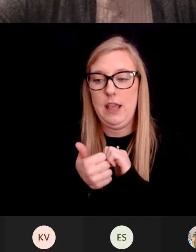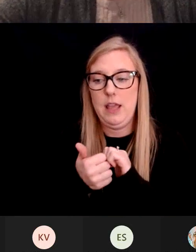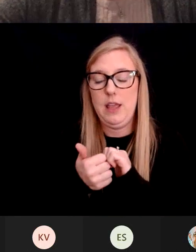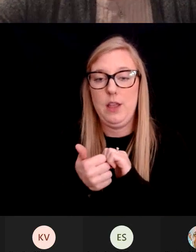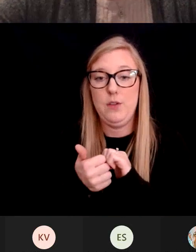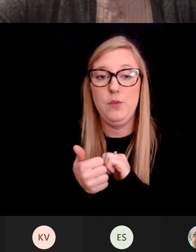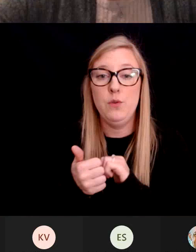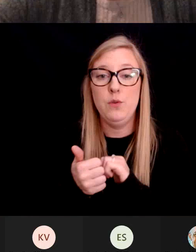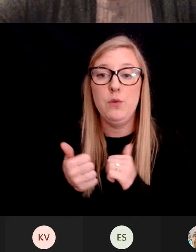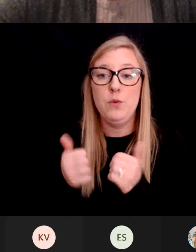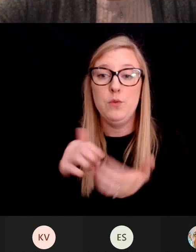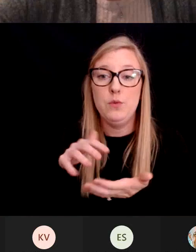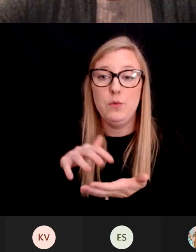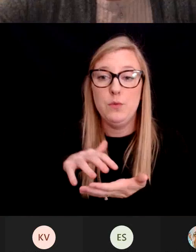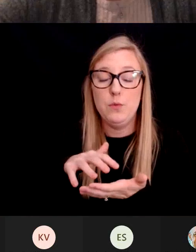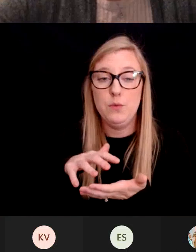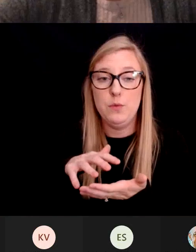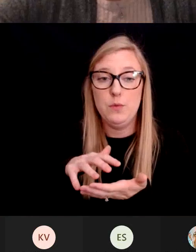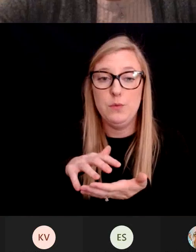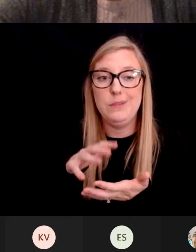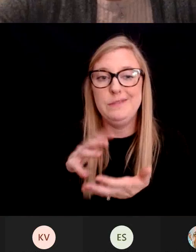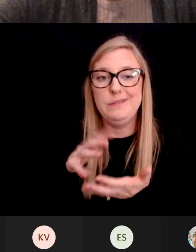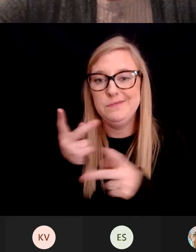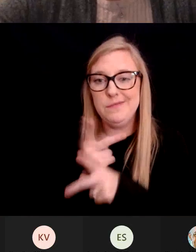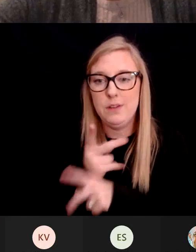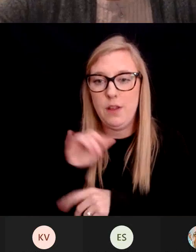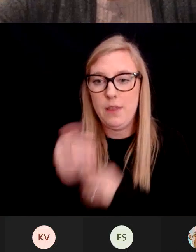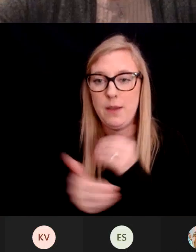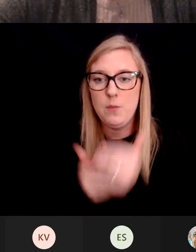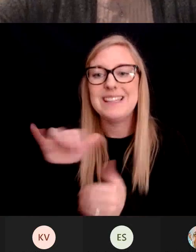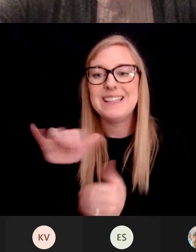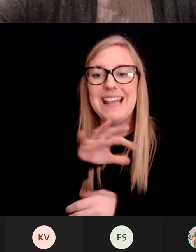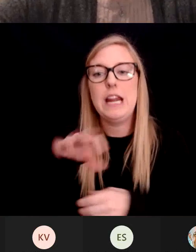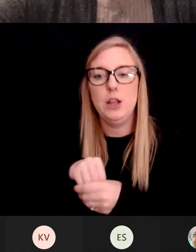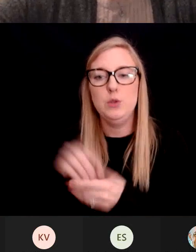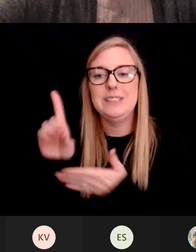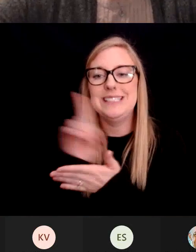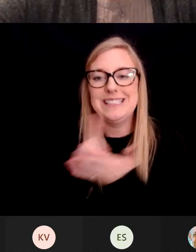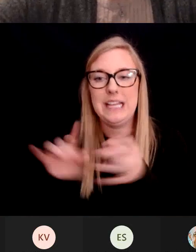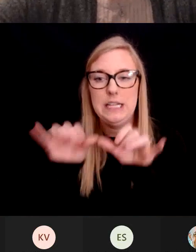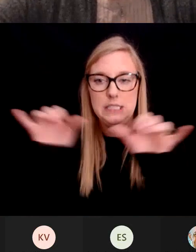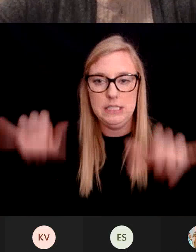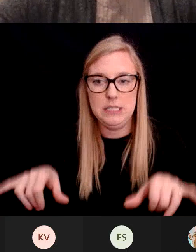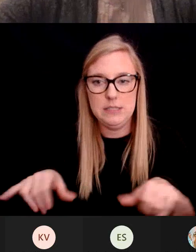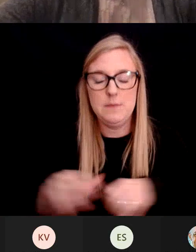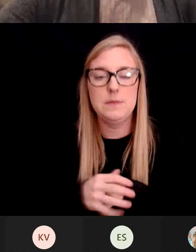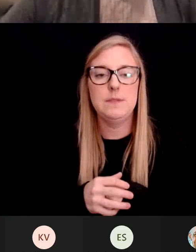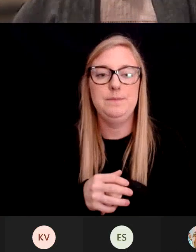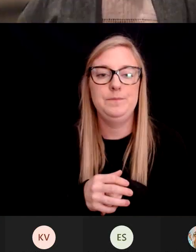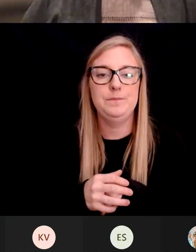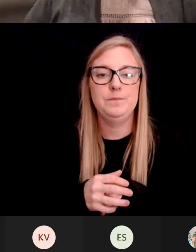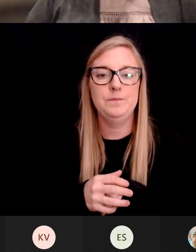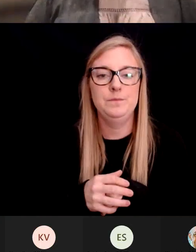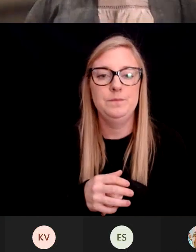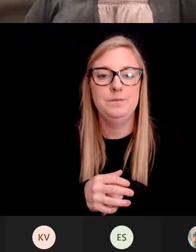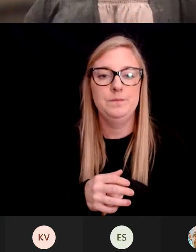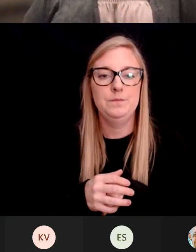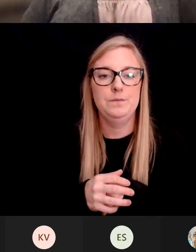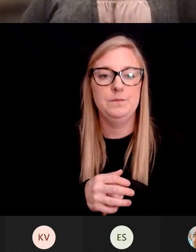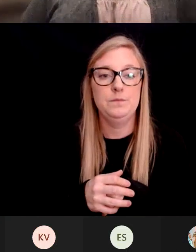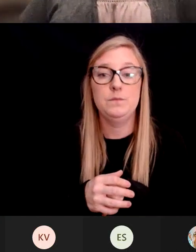of the process that we can, that includes design systems. One of the things that, to be honest, we still have